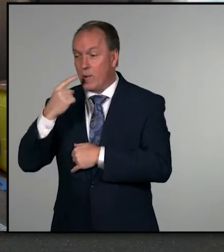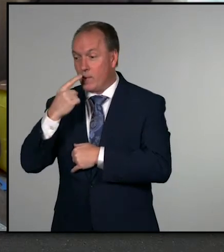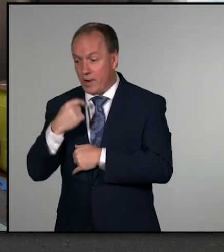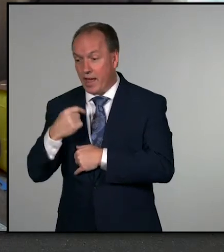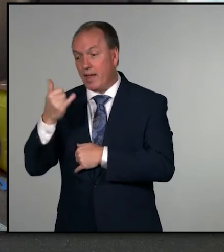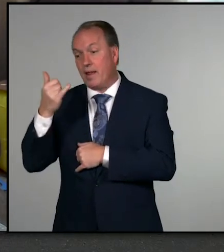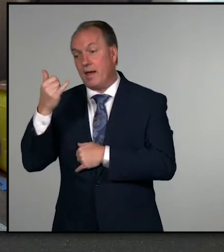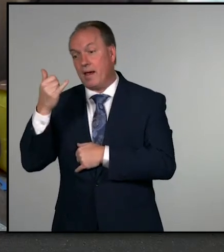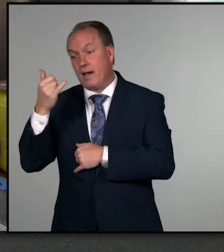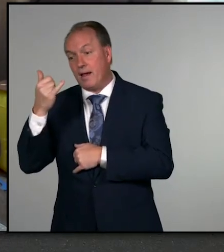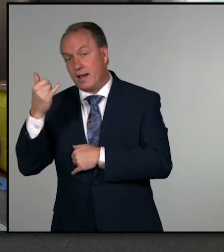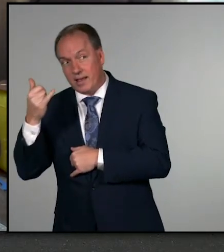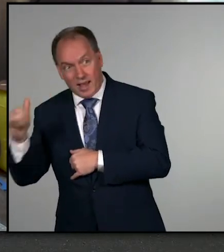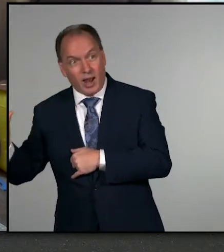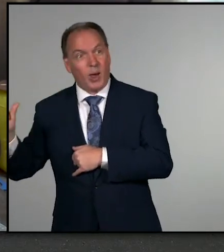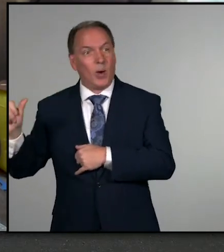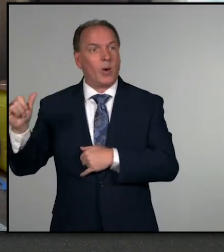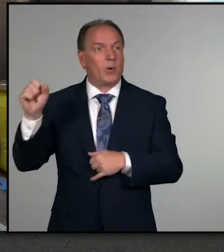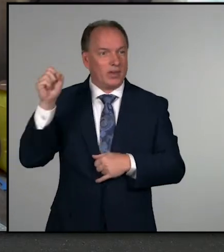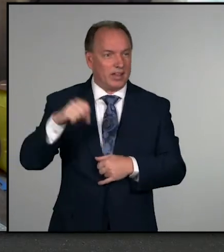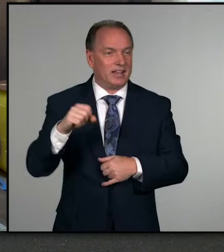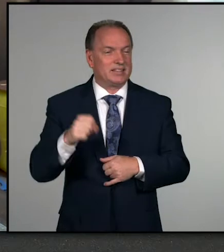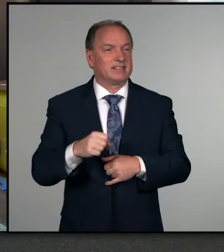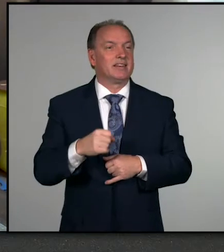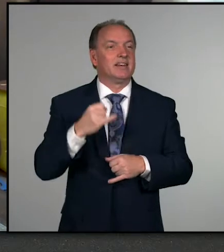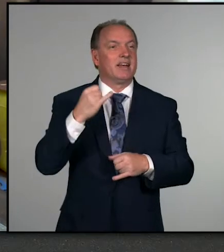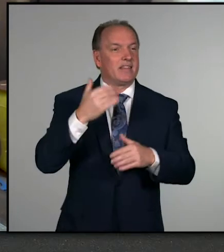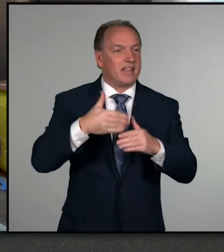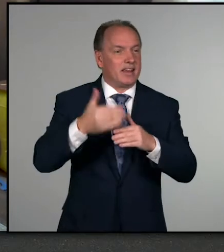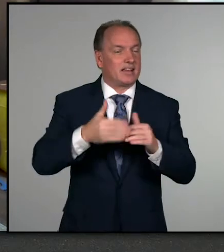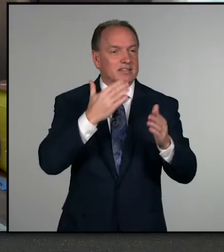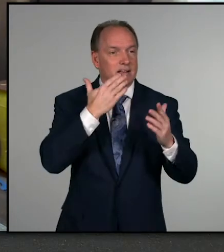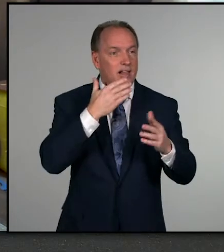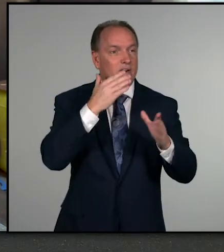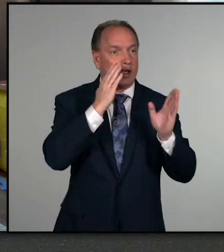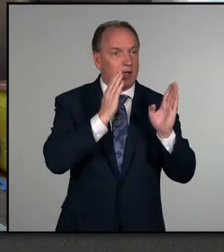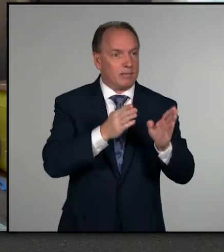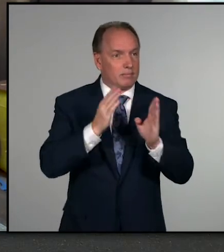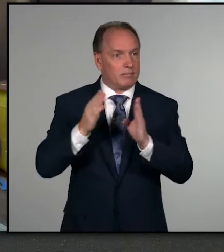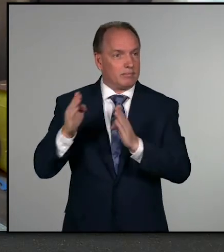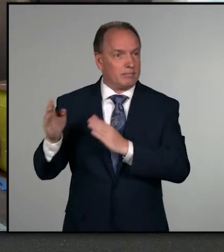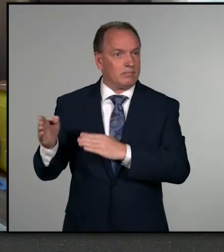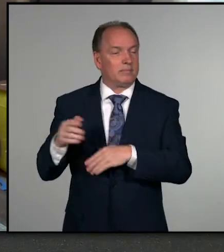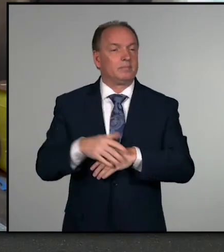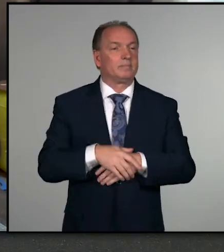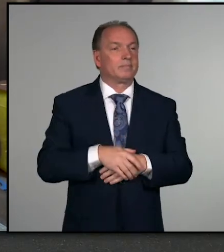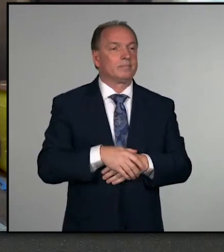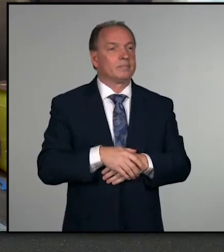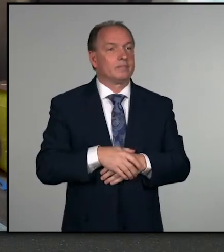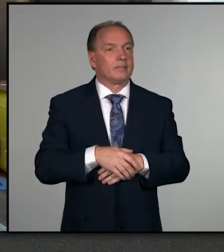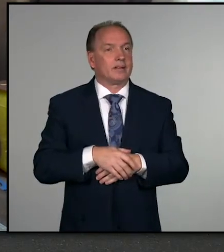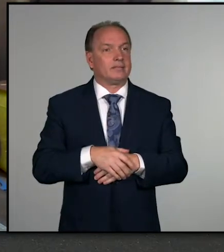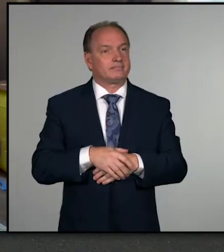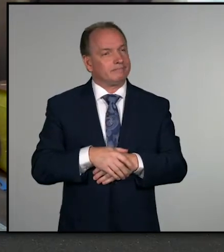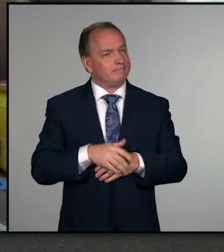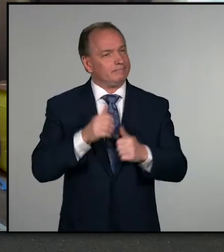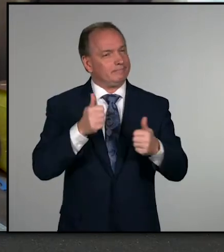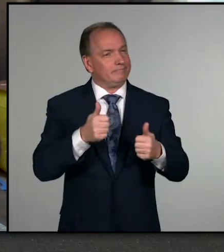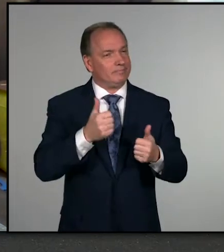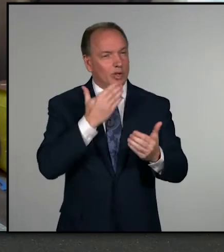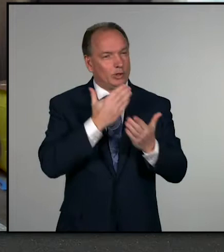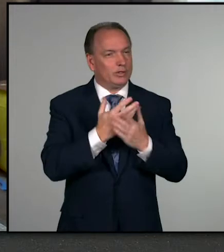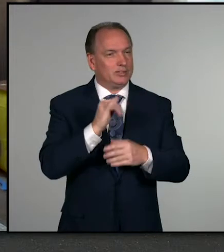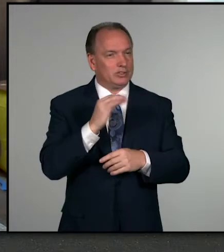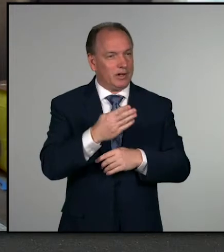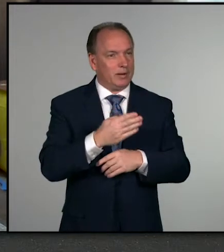yellow, red, yellow. Yes, yellow is the next color in my pattern.